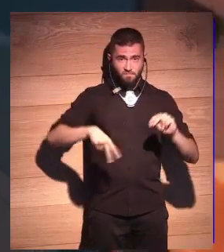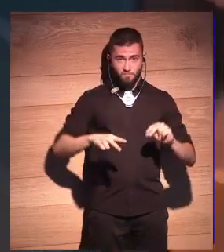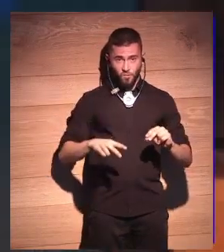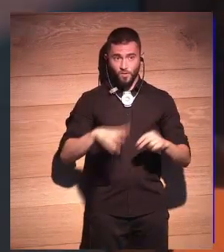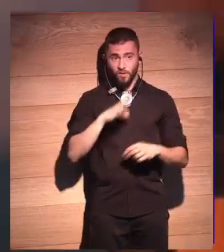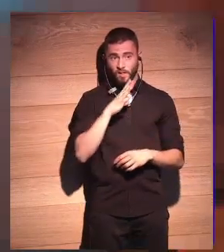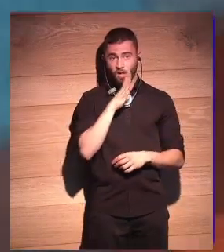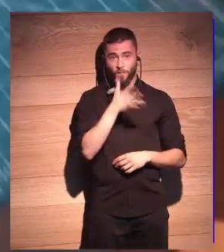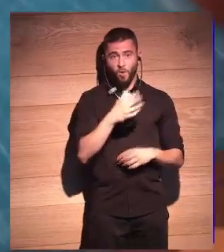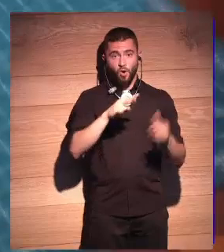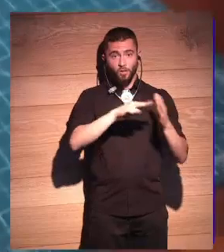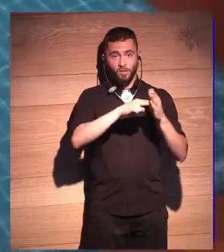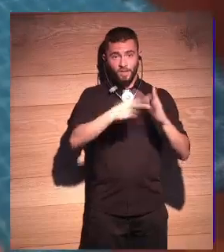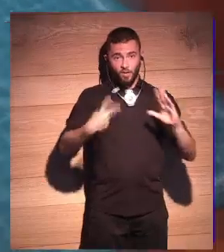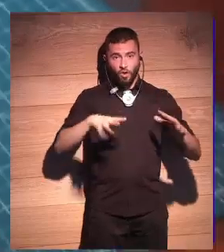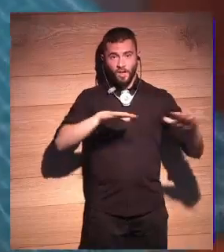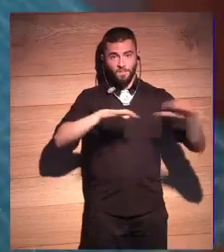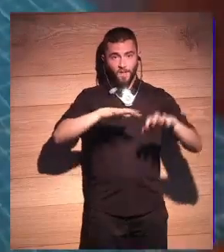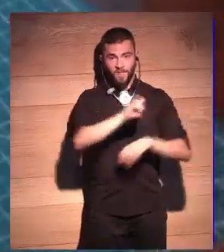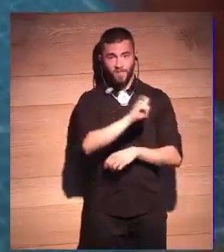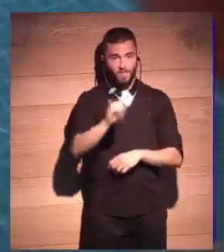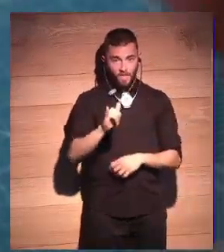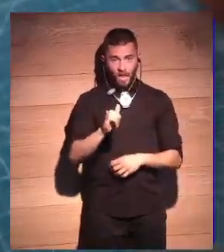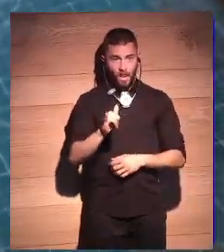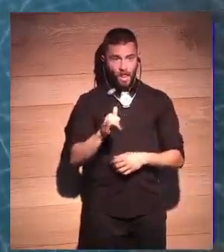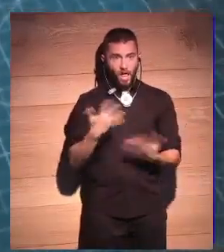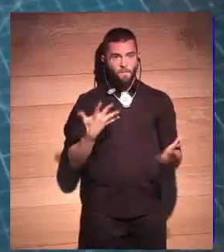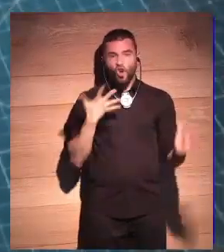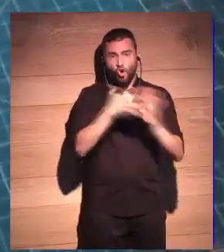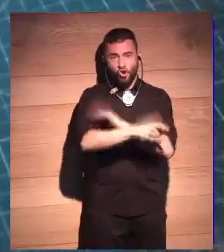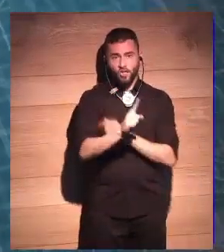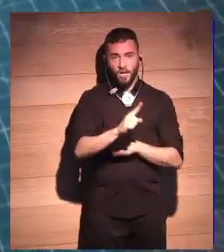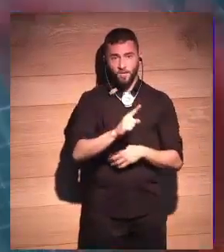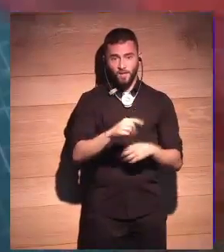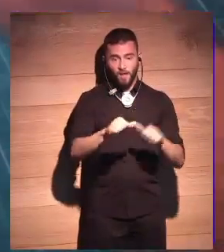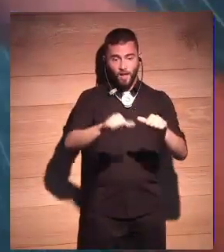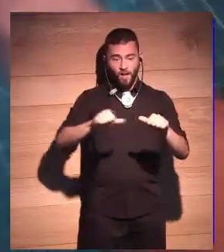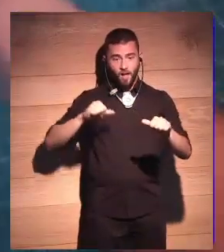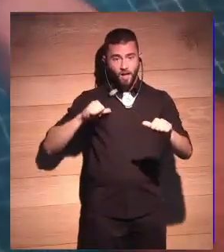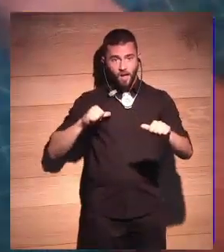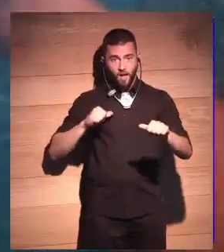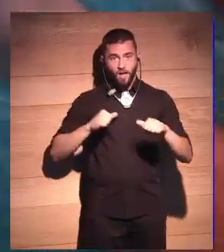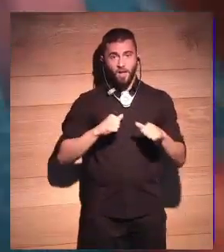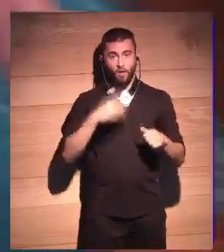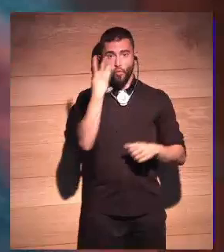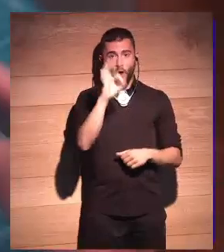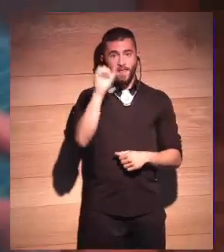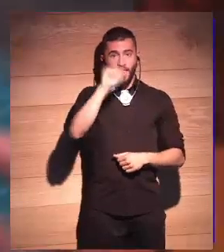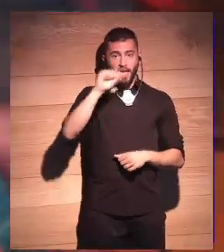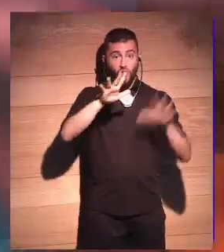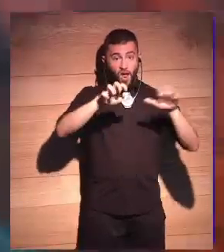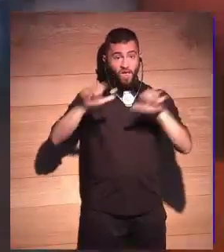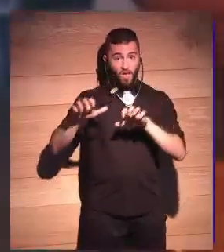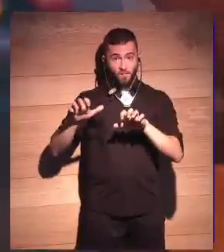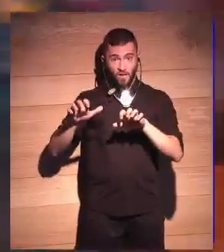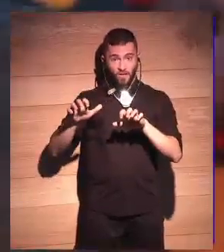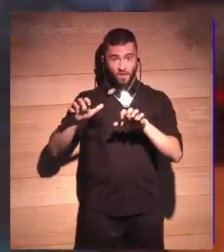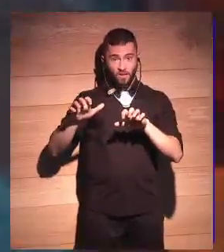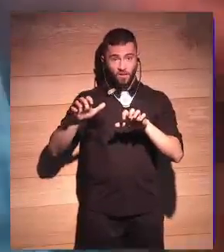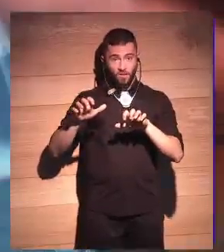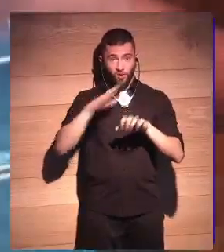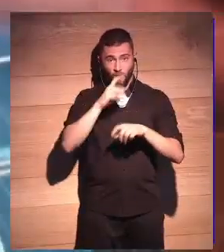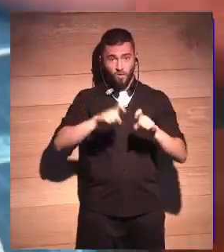technology doesn't mean that our learnings for the past, 40 years of computing don't